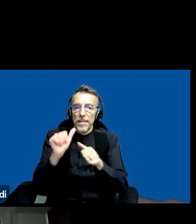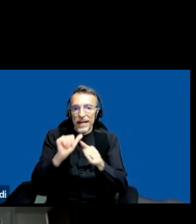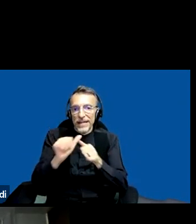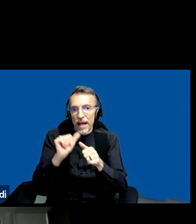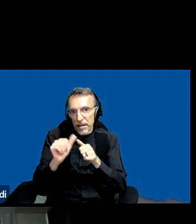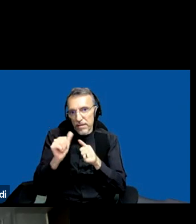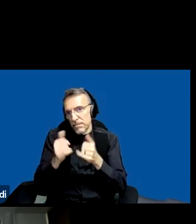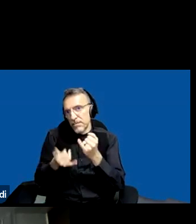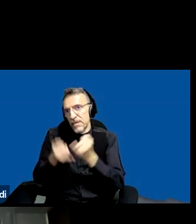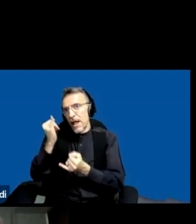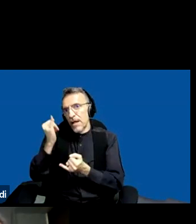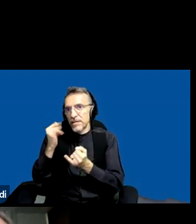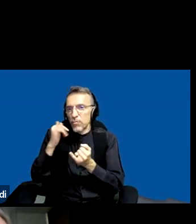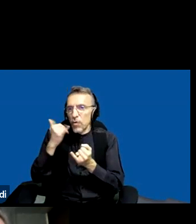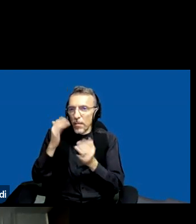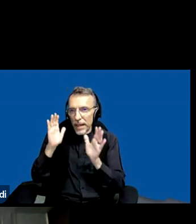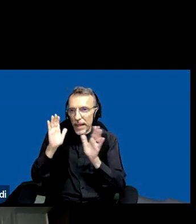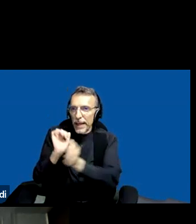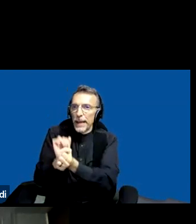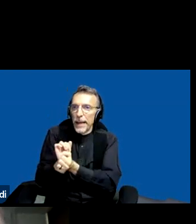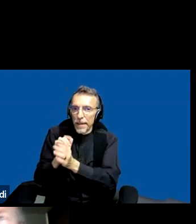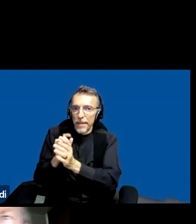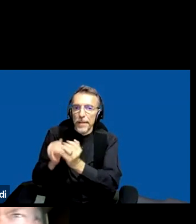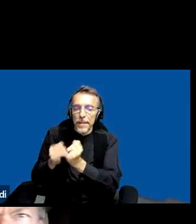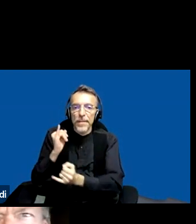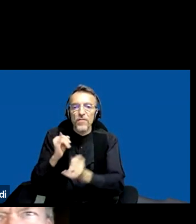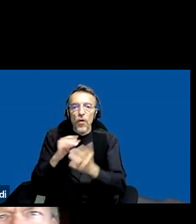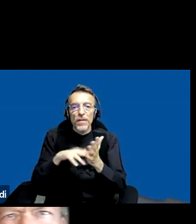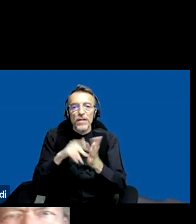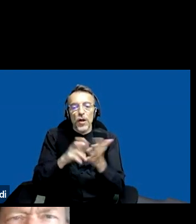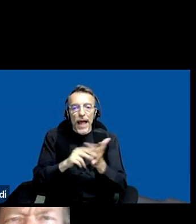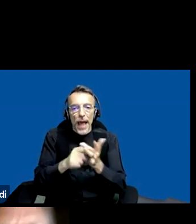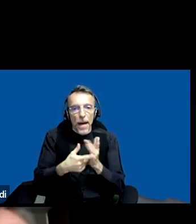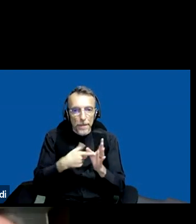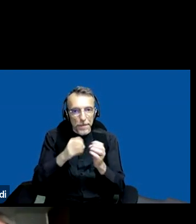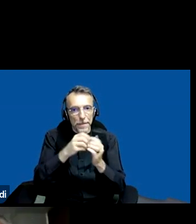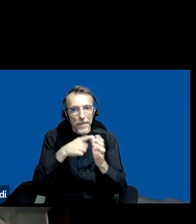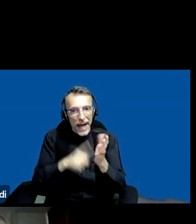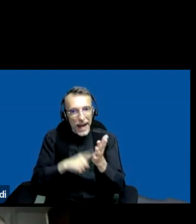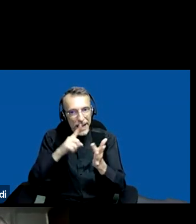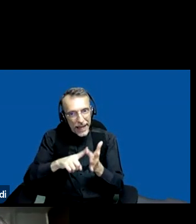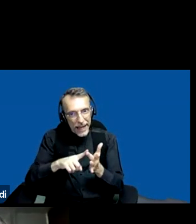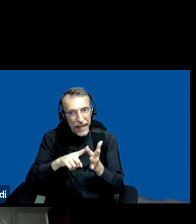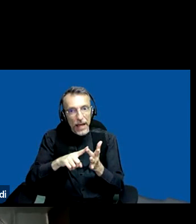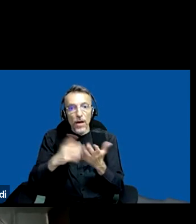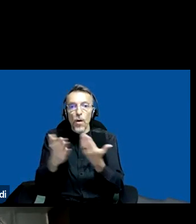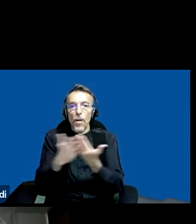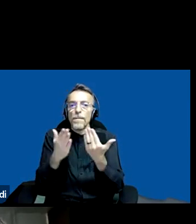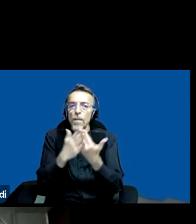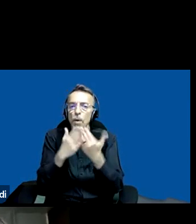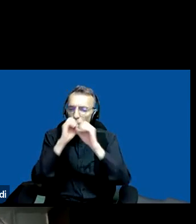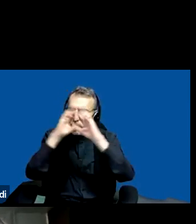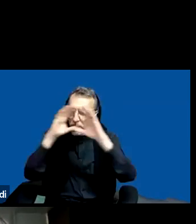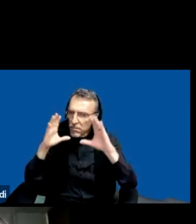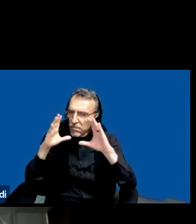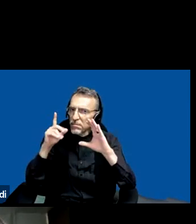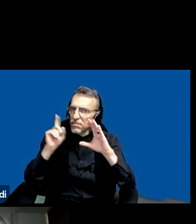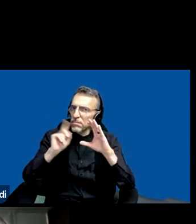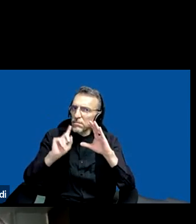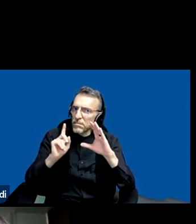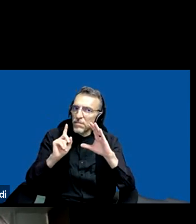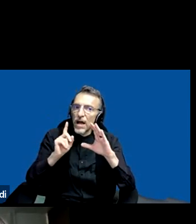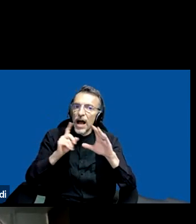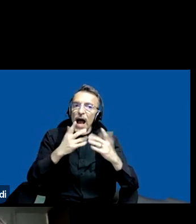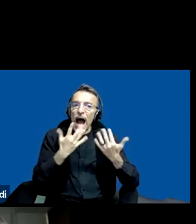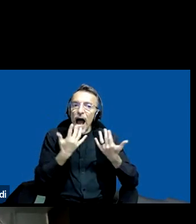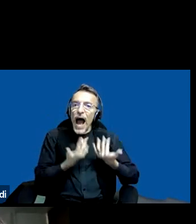look at, Omotuyole Ambali asks for more insight in specific work going on in